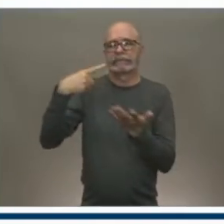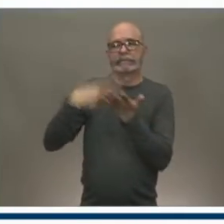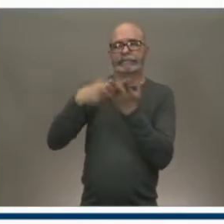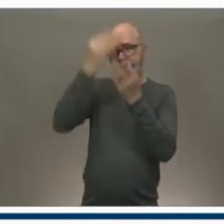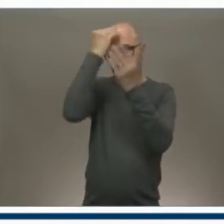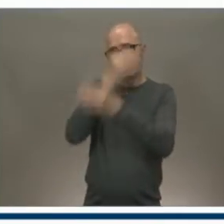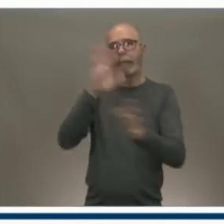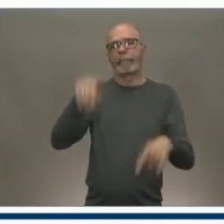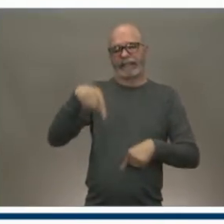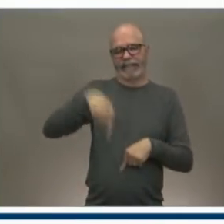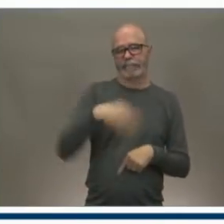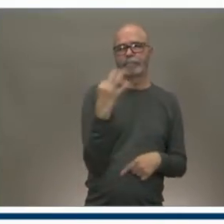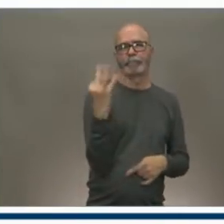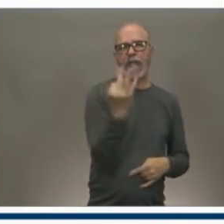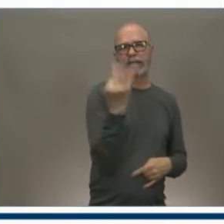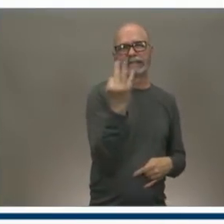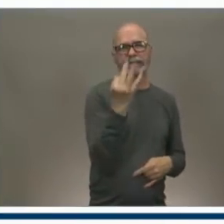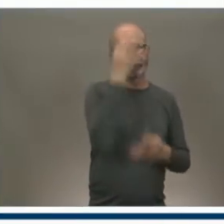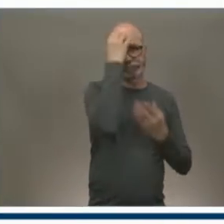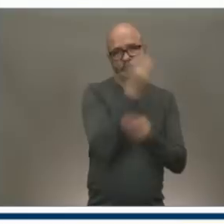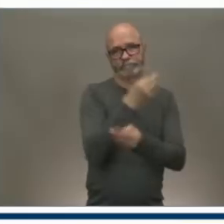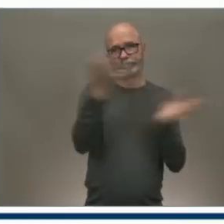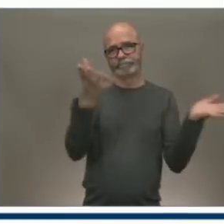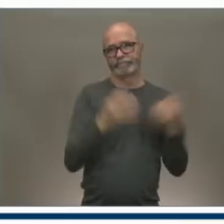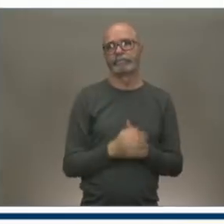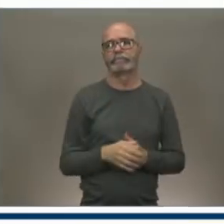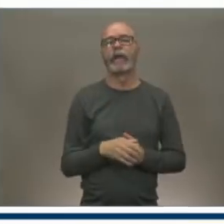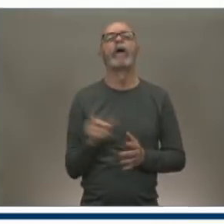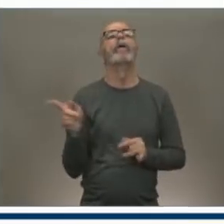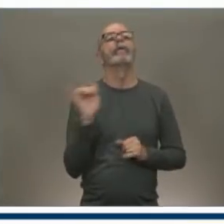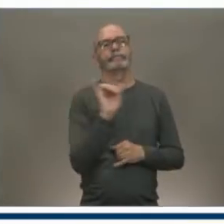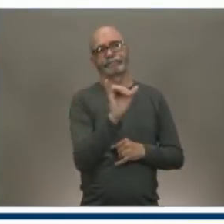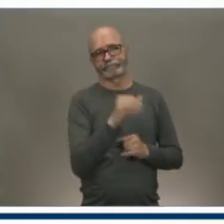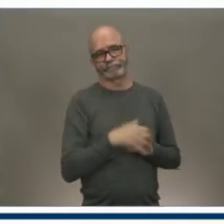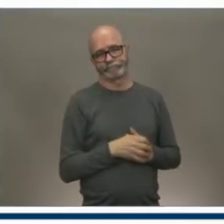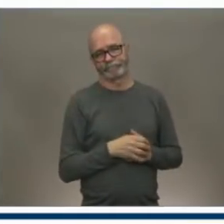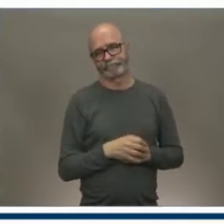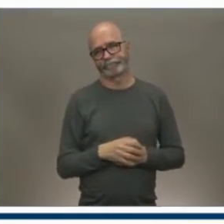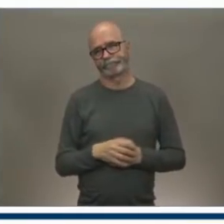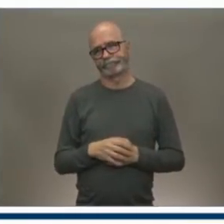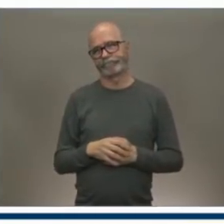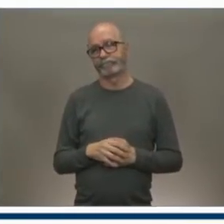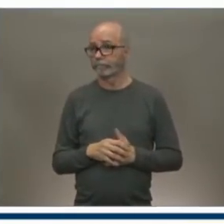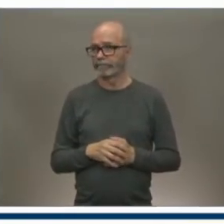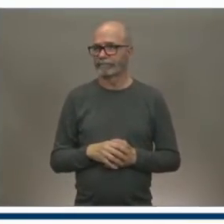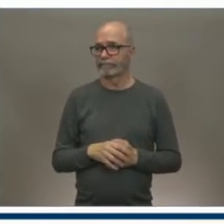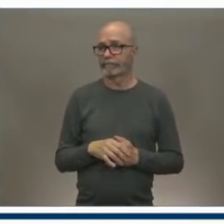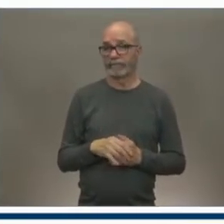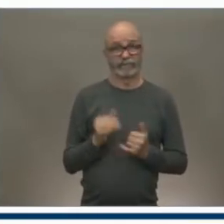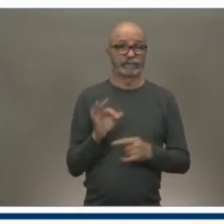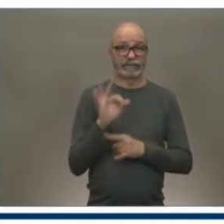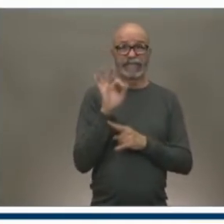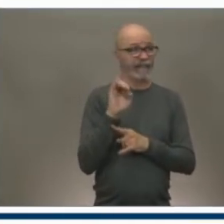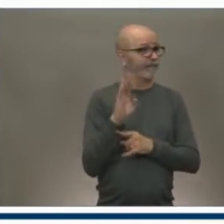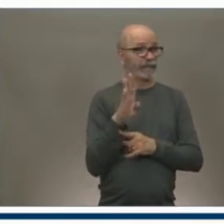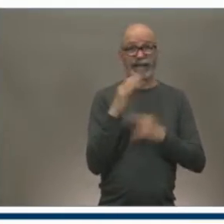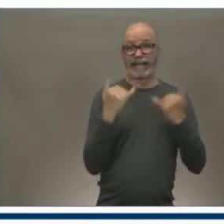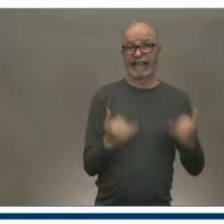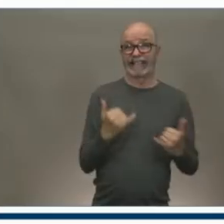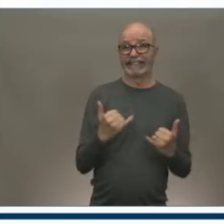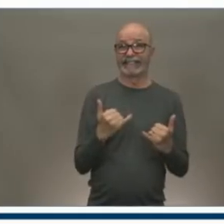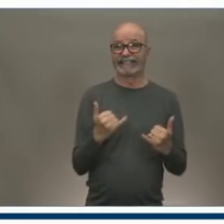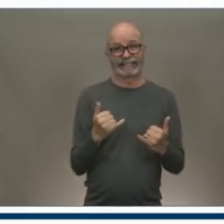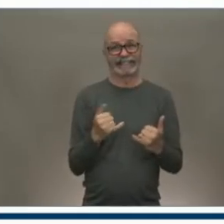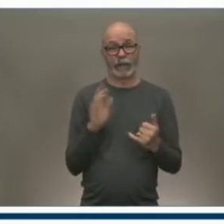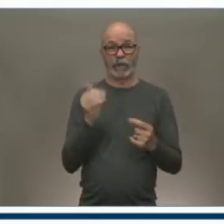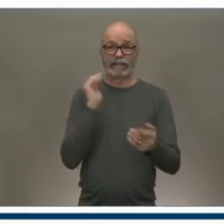Friday. Go ahead with your follow-up, Pat. All right. We're in February now, and prom and graduations are coming up in